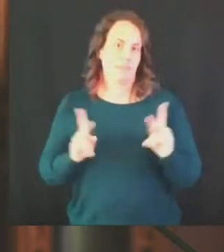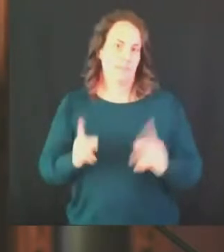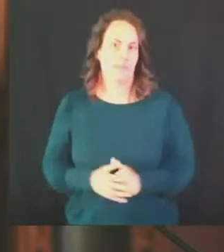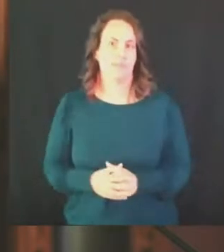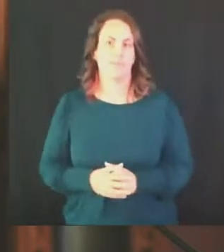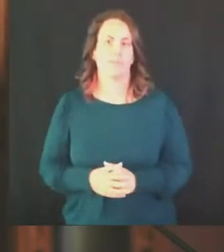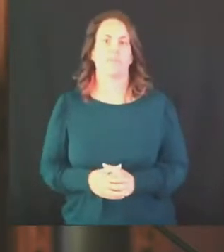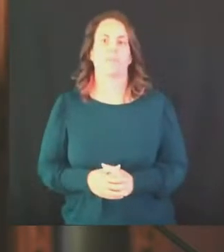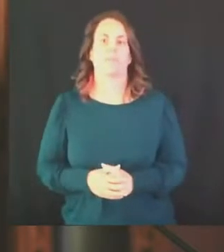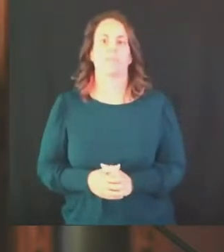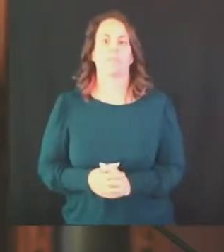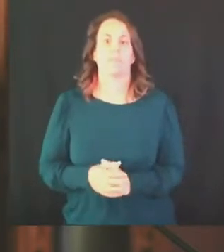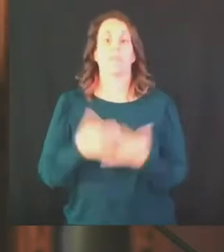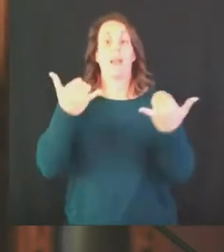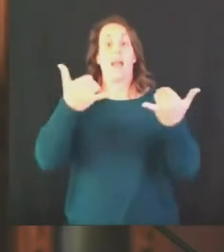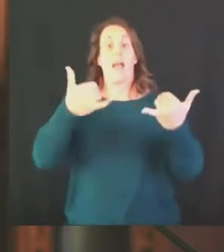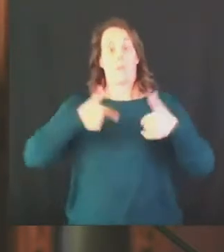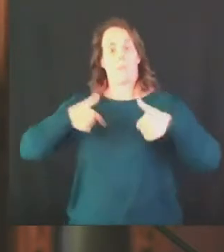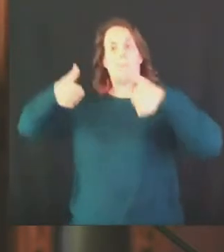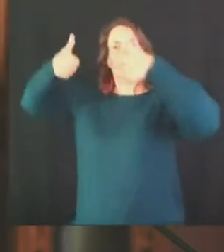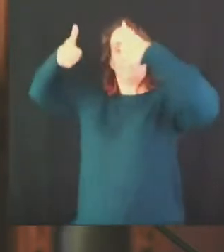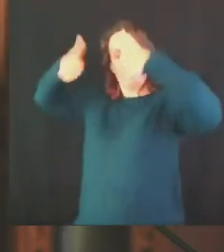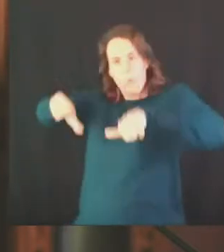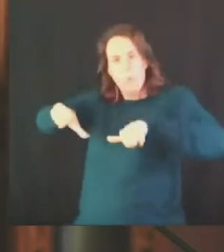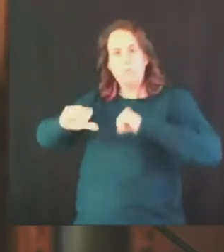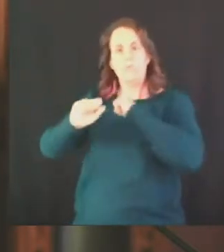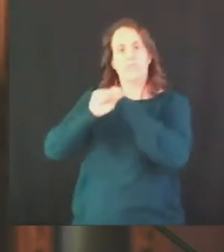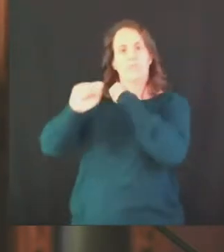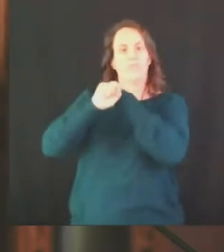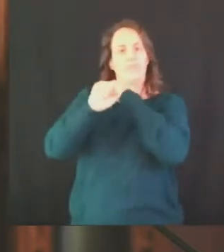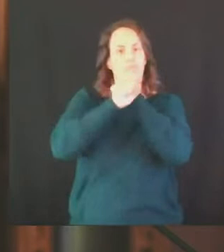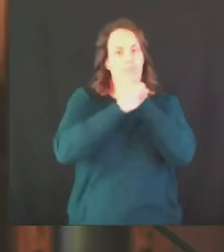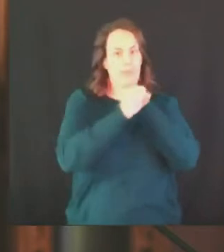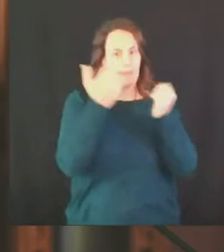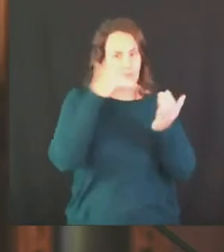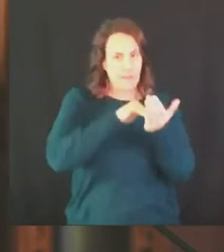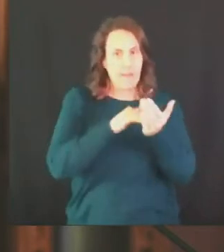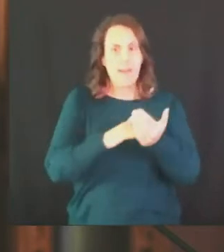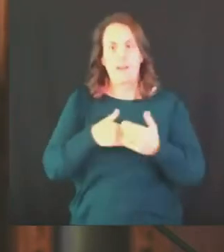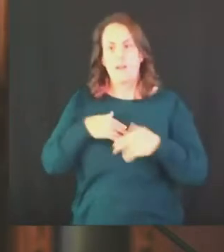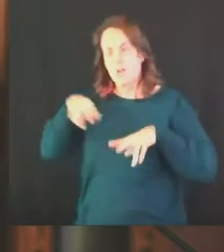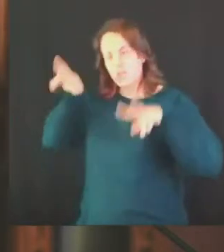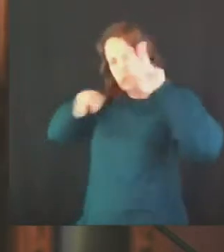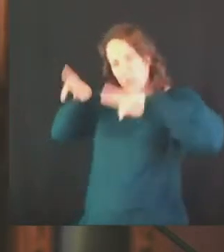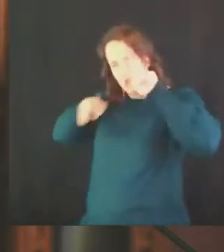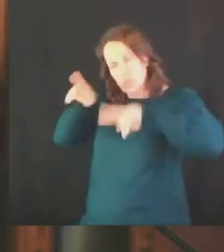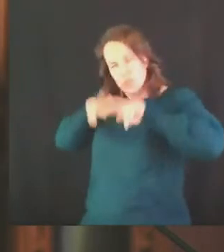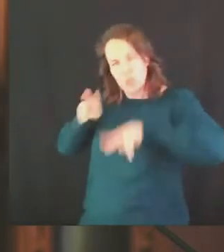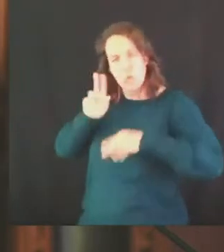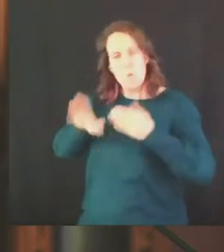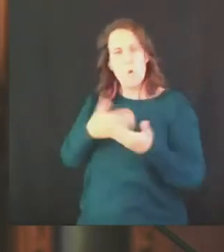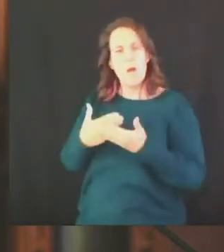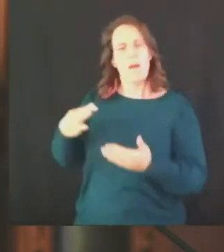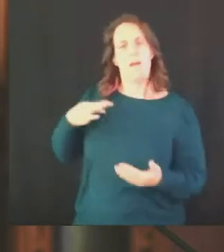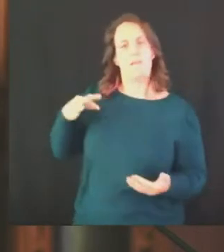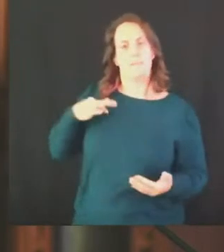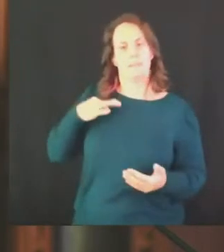are vetting them on the front end. And obviously, the pool of folks we interview out of that that 4,500 that you